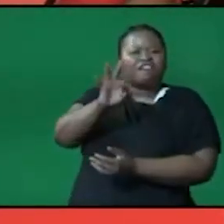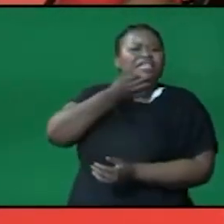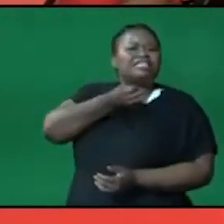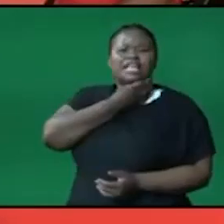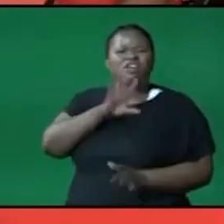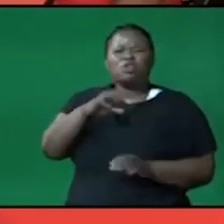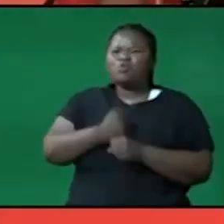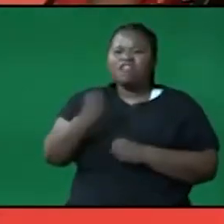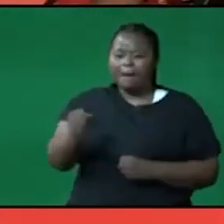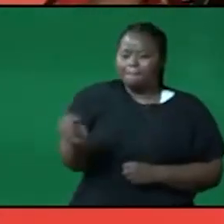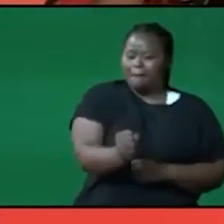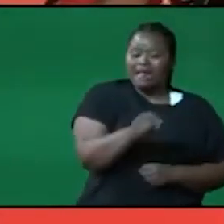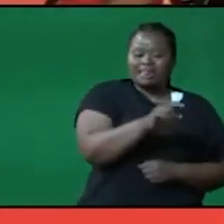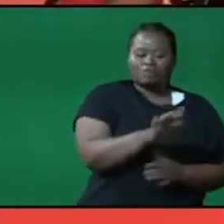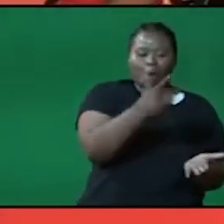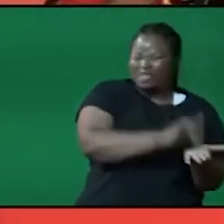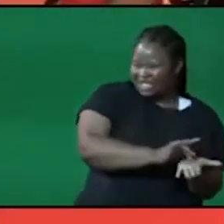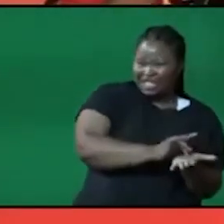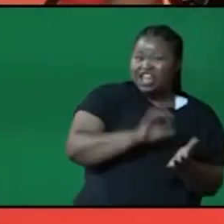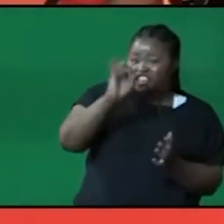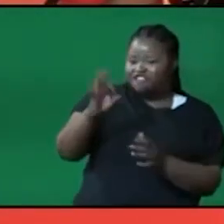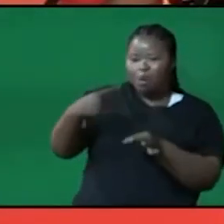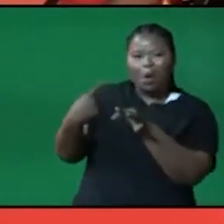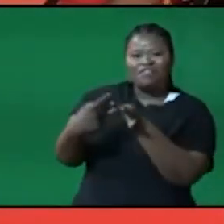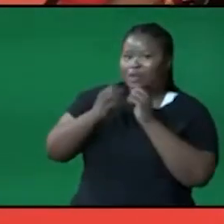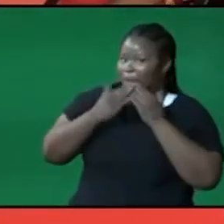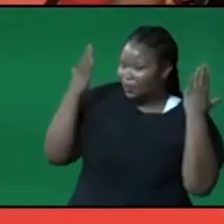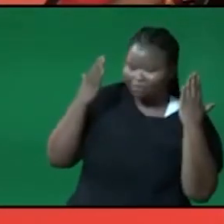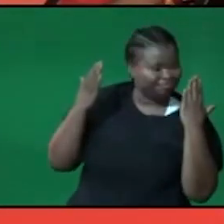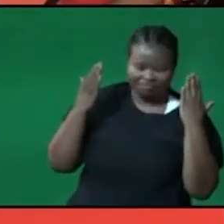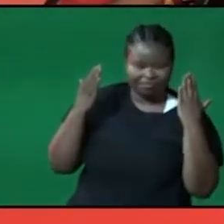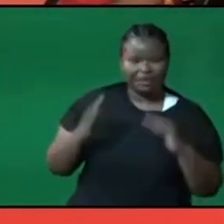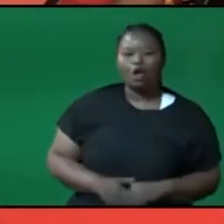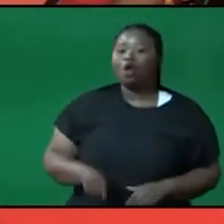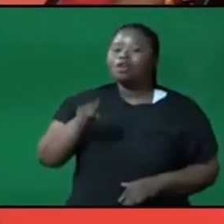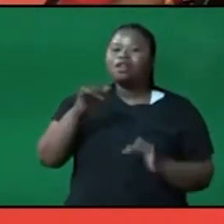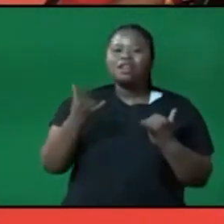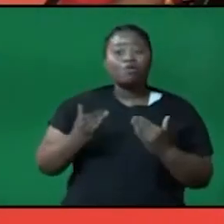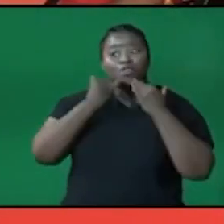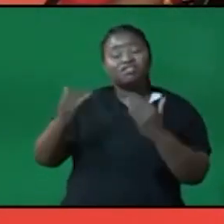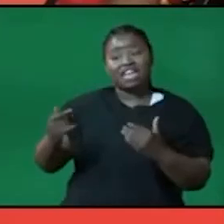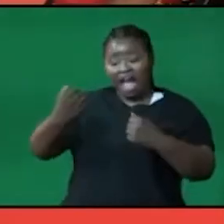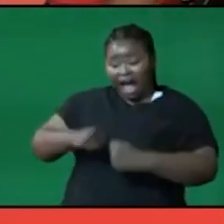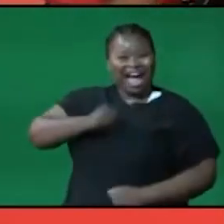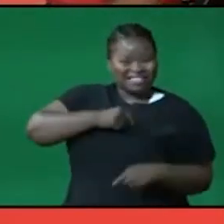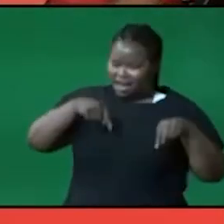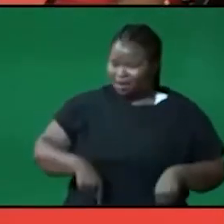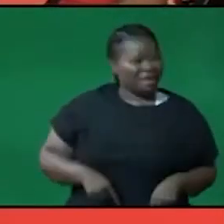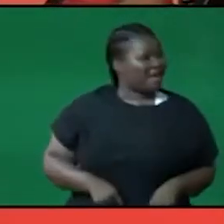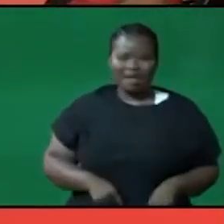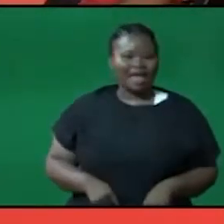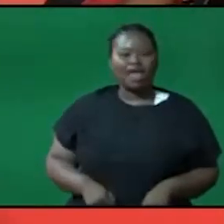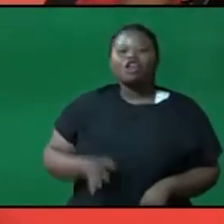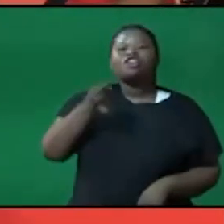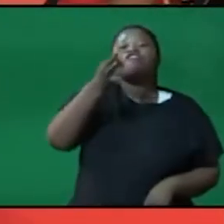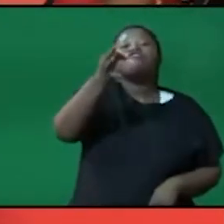cannot occupy this without qualifications. So you are going to thank us not now, in